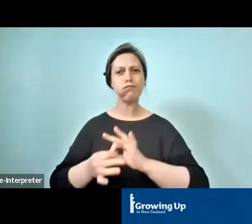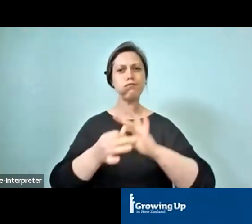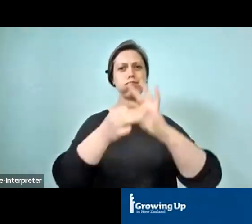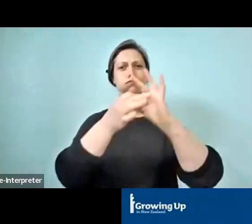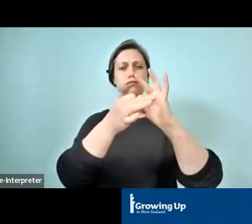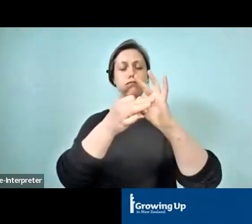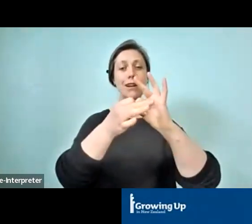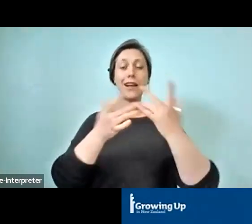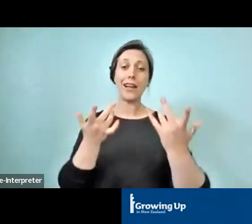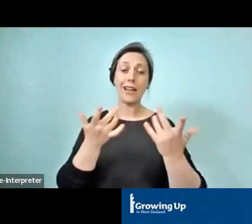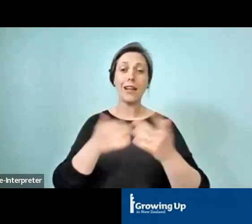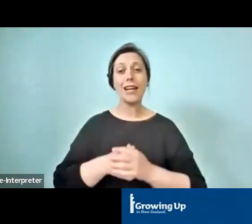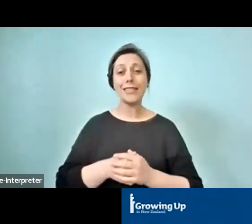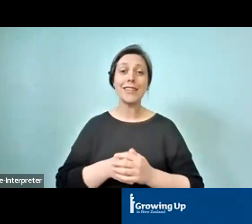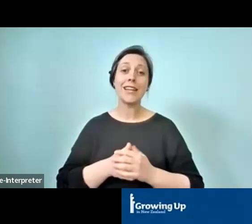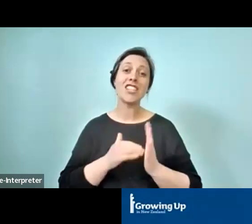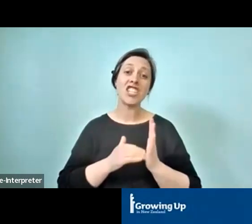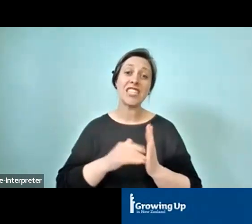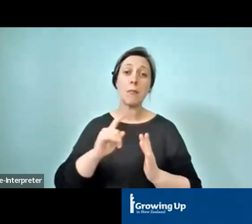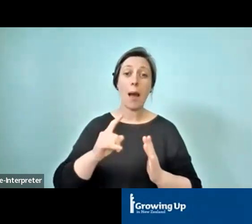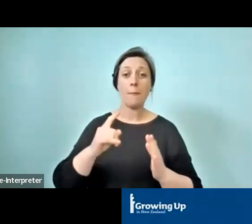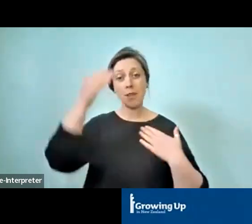cheesy line, but mental well-being is everybody's business.